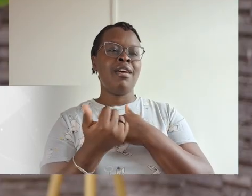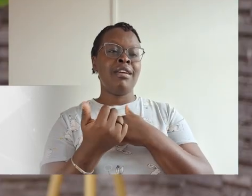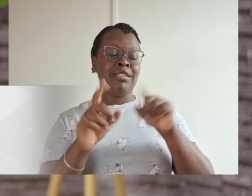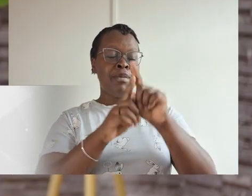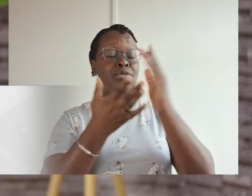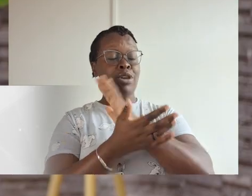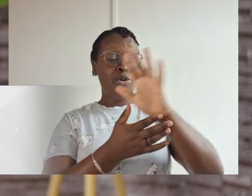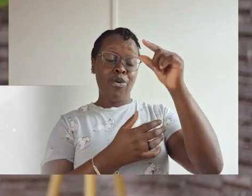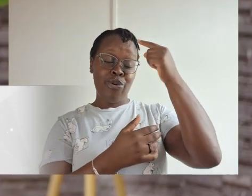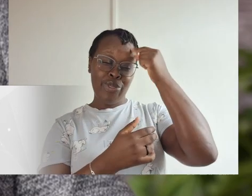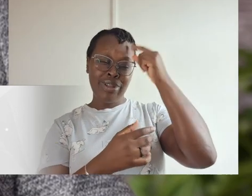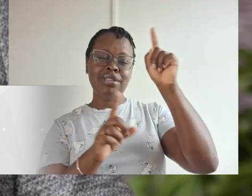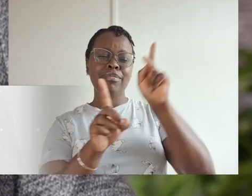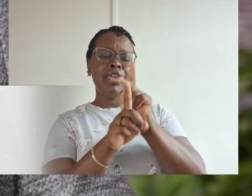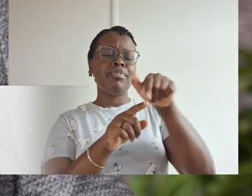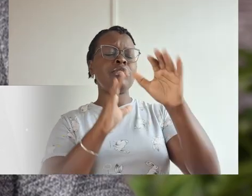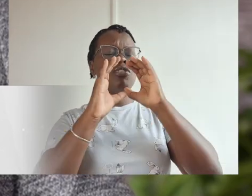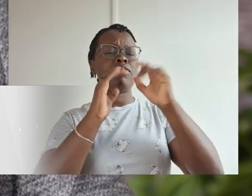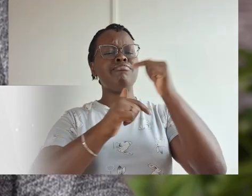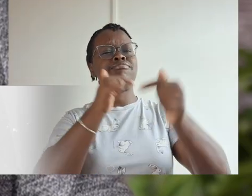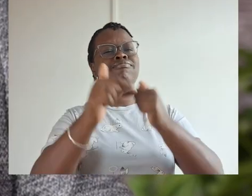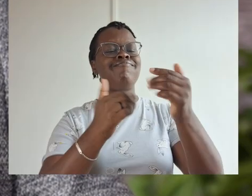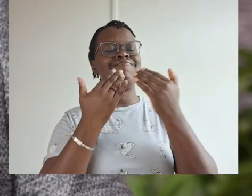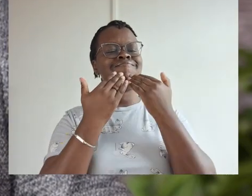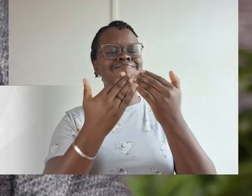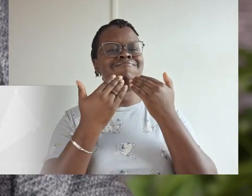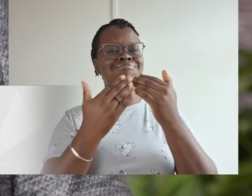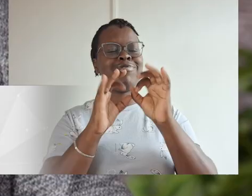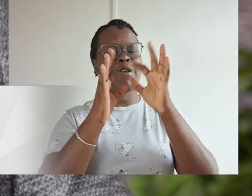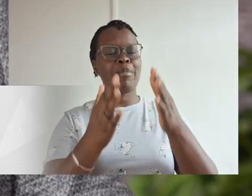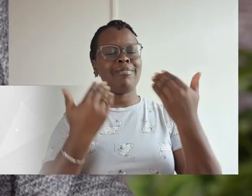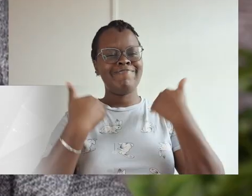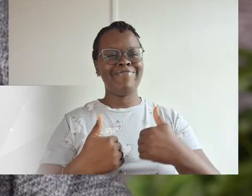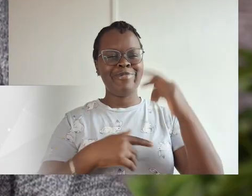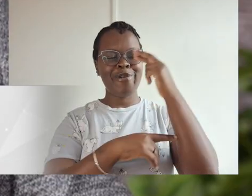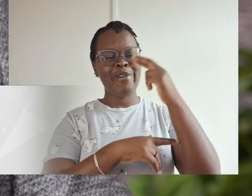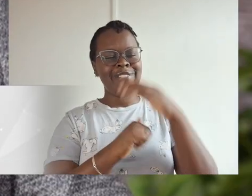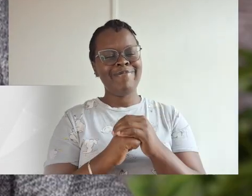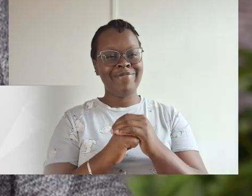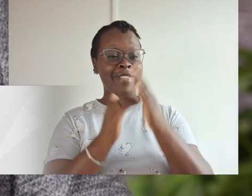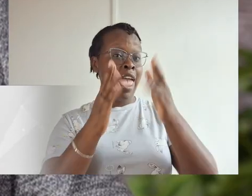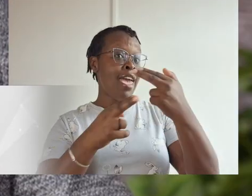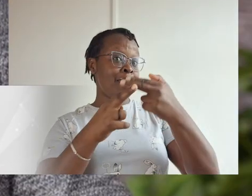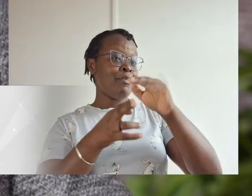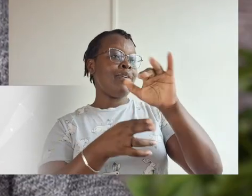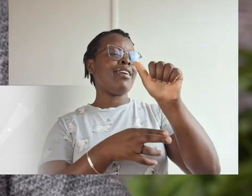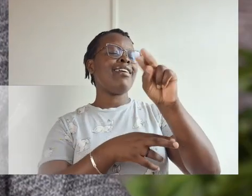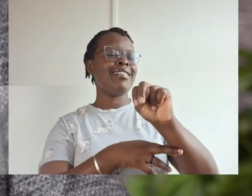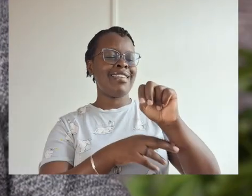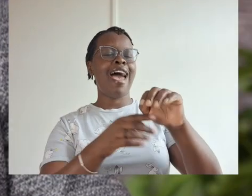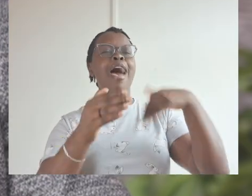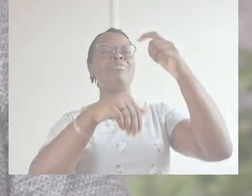let's keep the conversation going. Special thanks to our sign language interpreter, Ms. Rose Omolo. My name is Ian Ofula. Until next time,